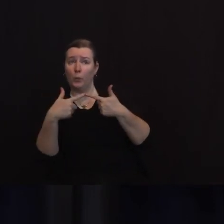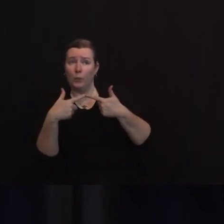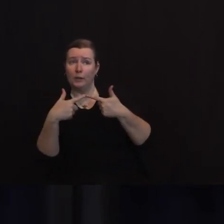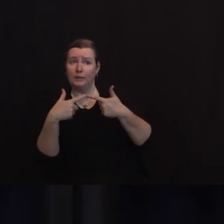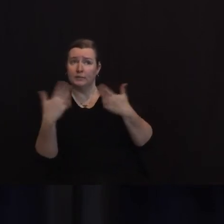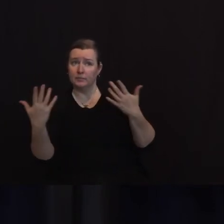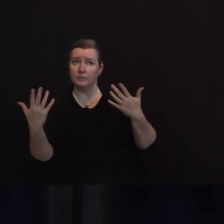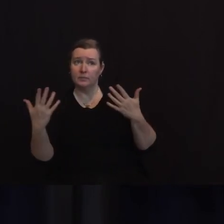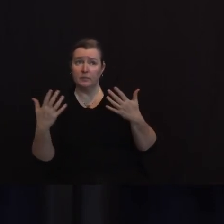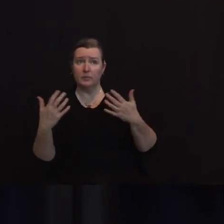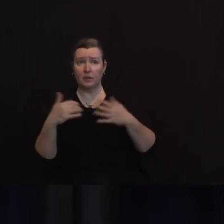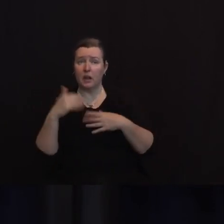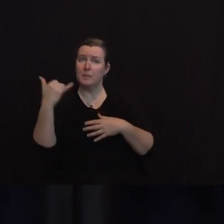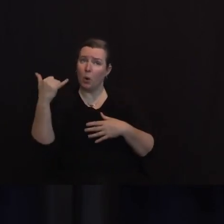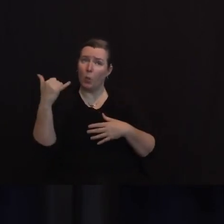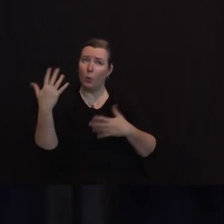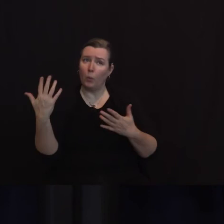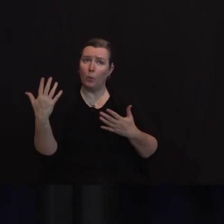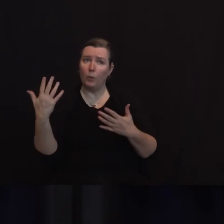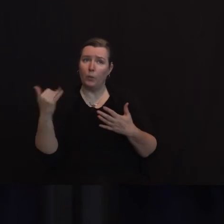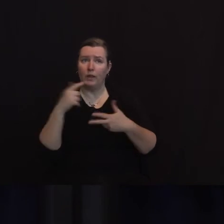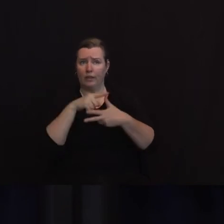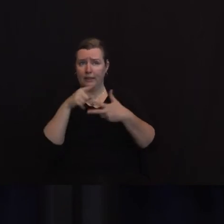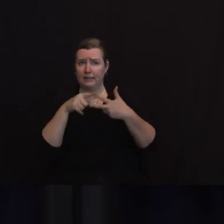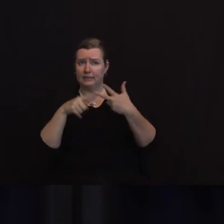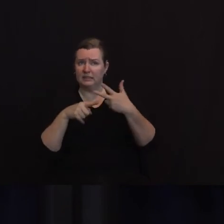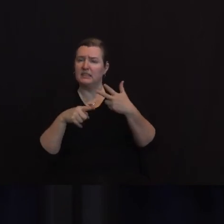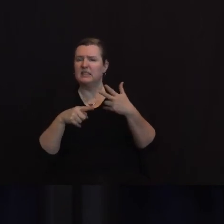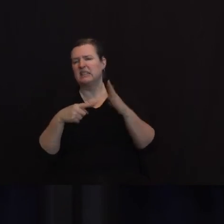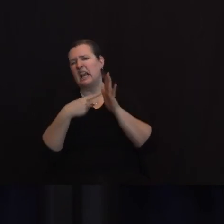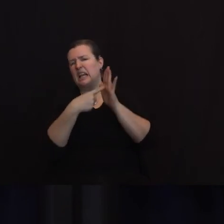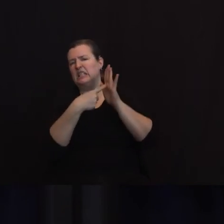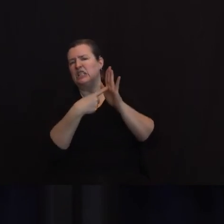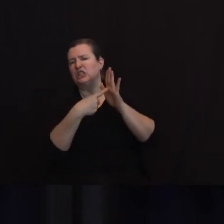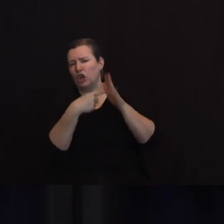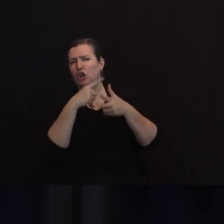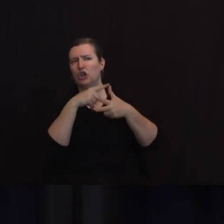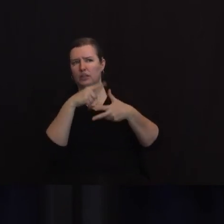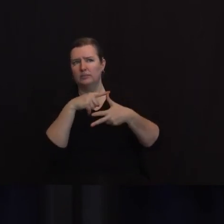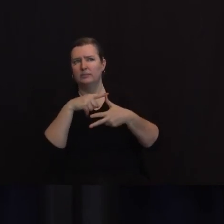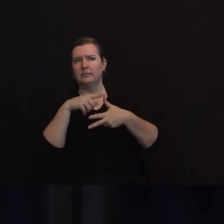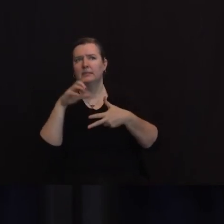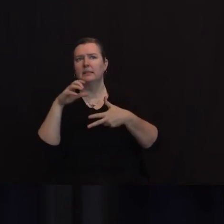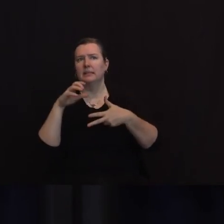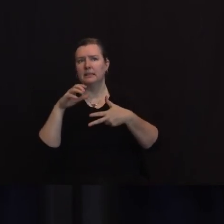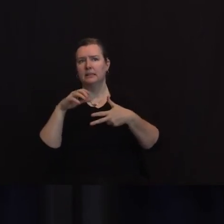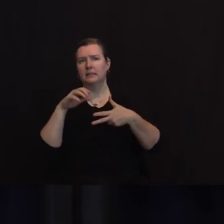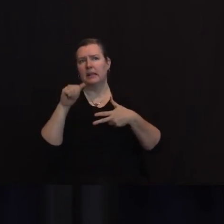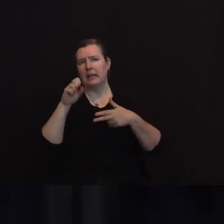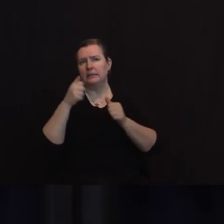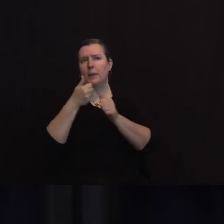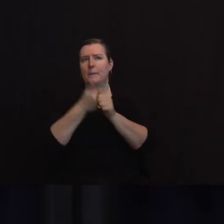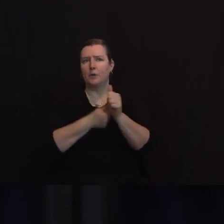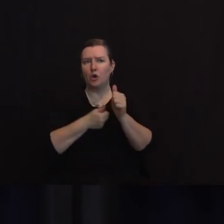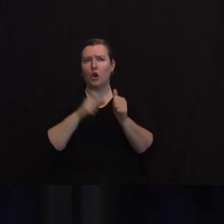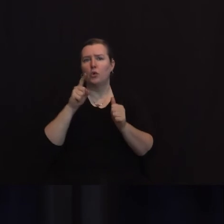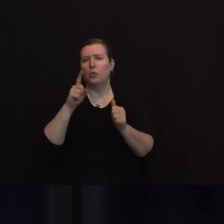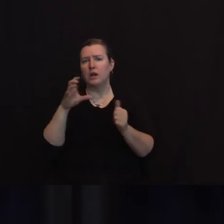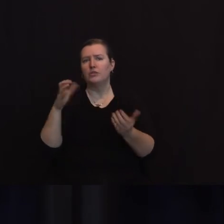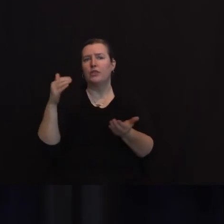that are looked at: cases per 100,000, positivity, and I forget the third